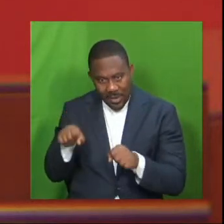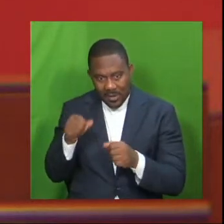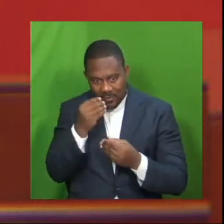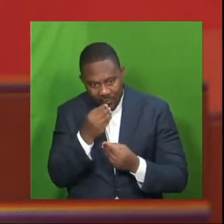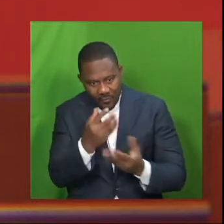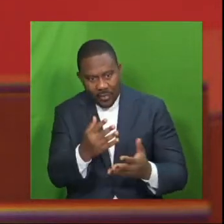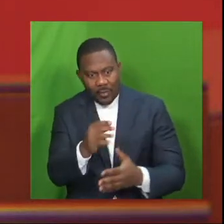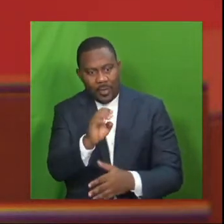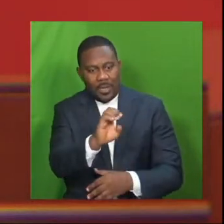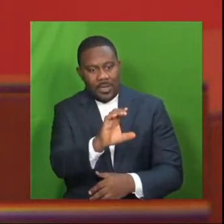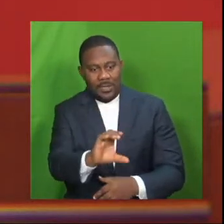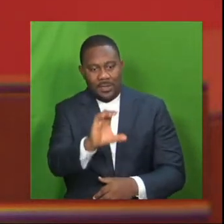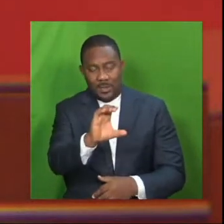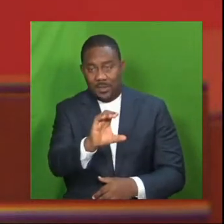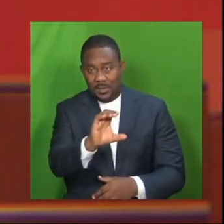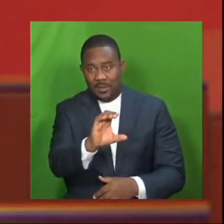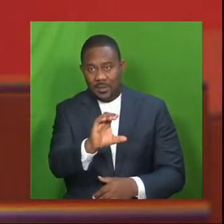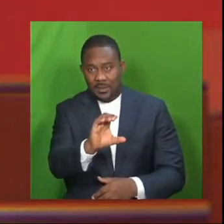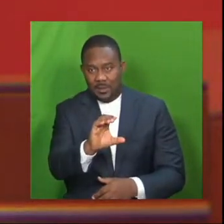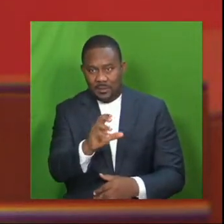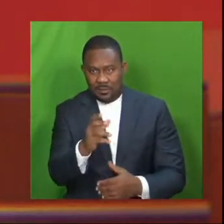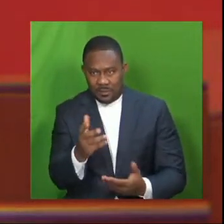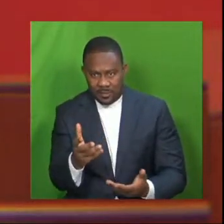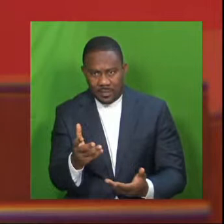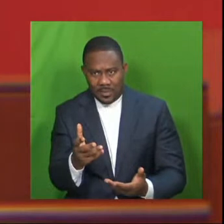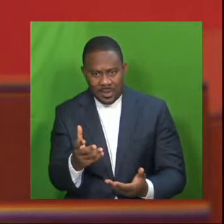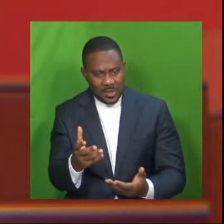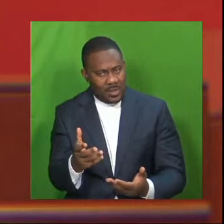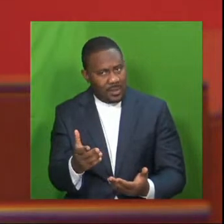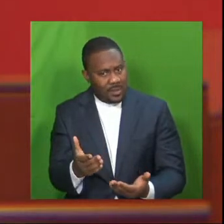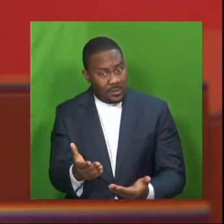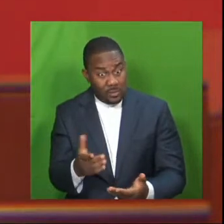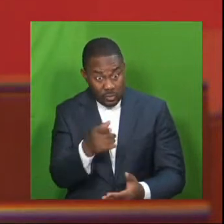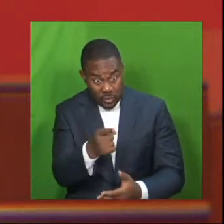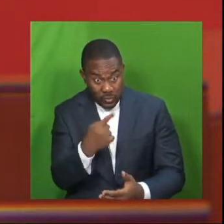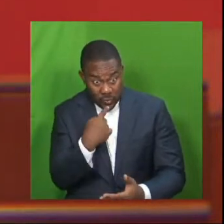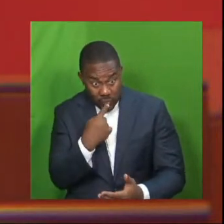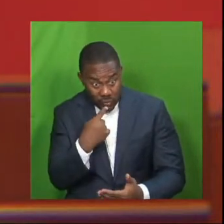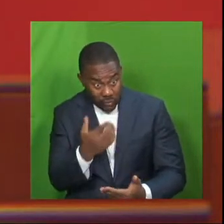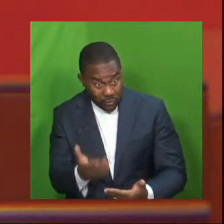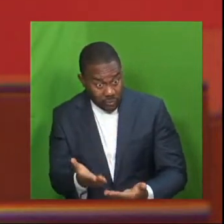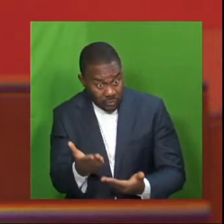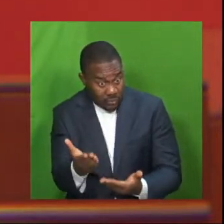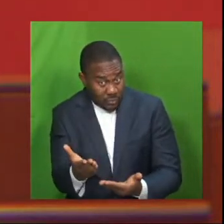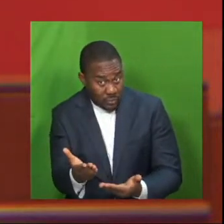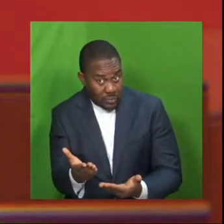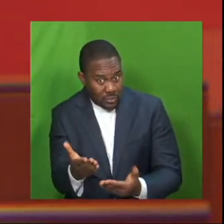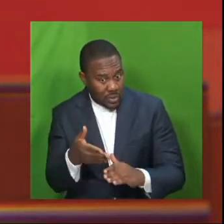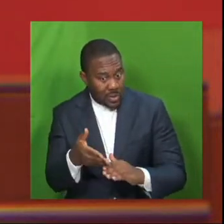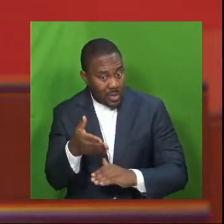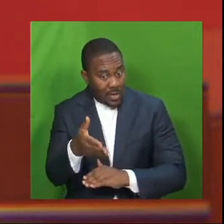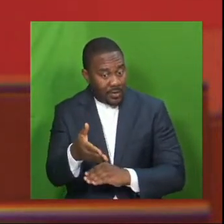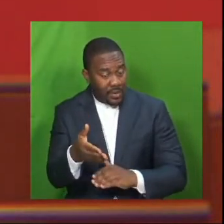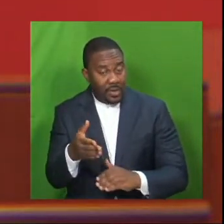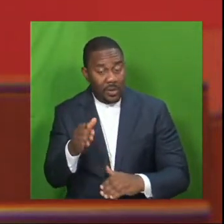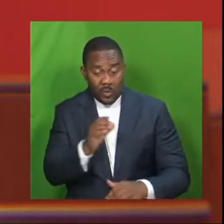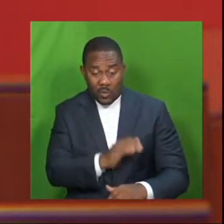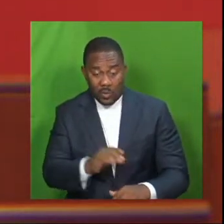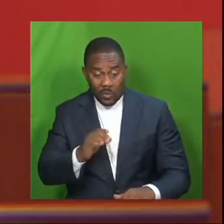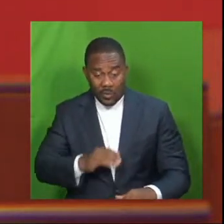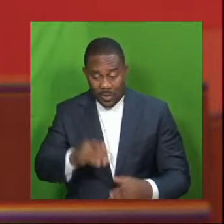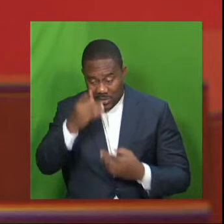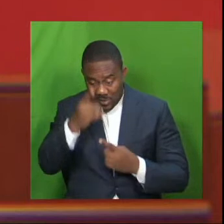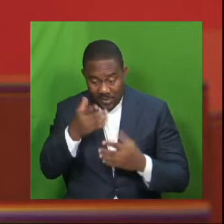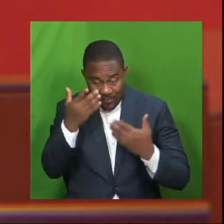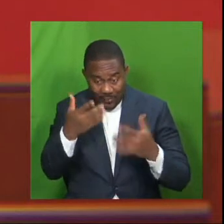Commission. Are you by this proposing, Mr. Minister, that after the committee has taken the decision,